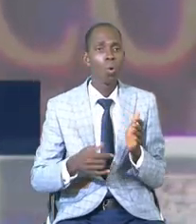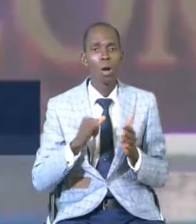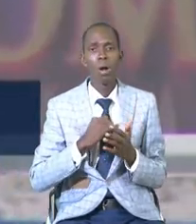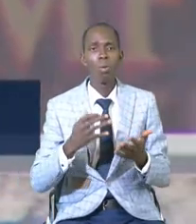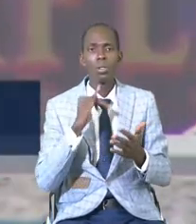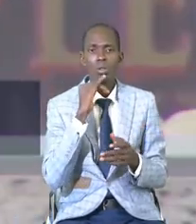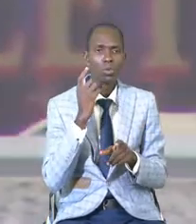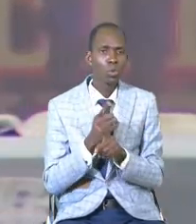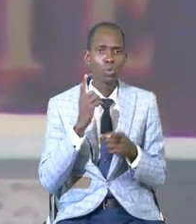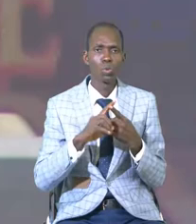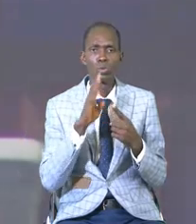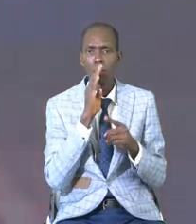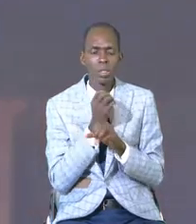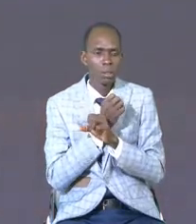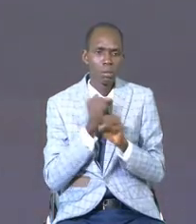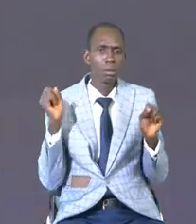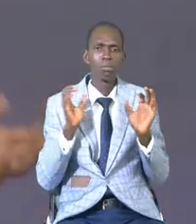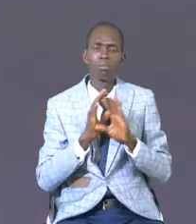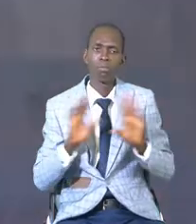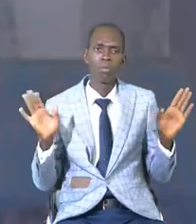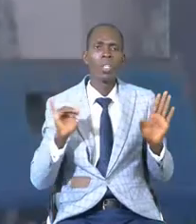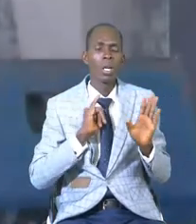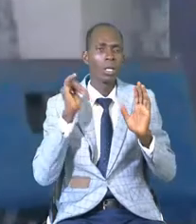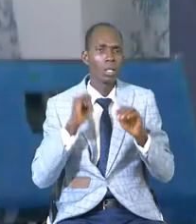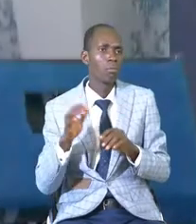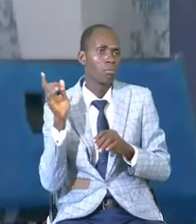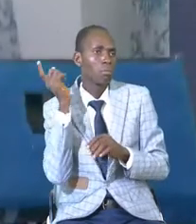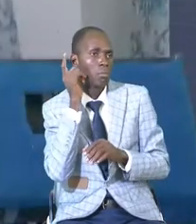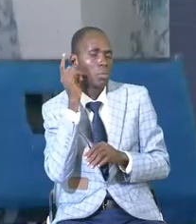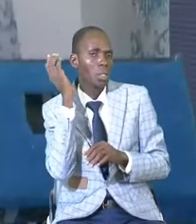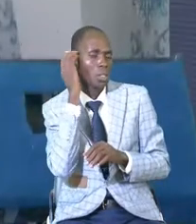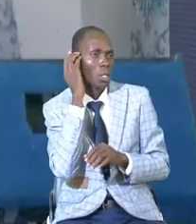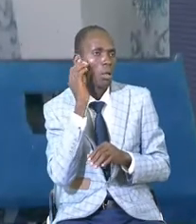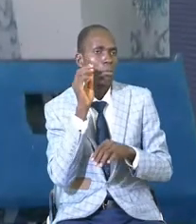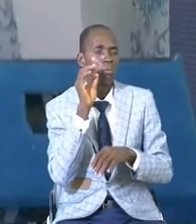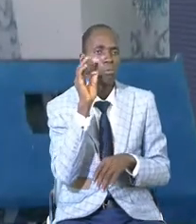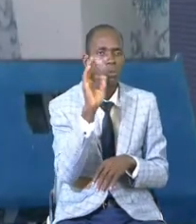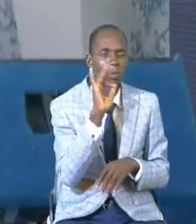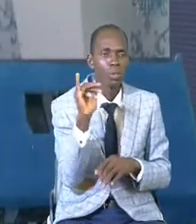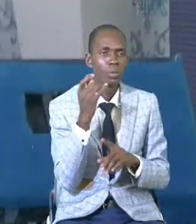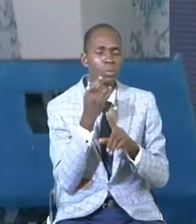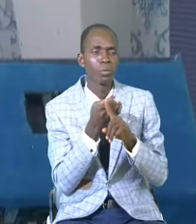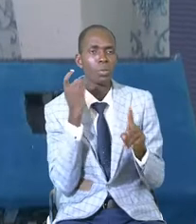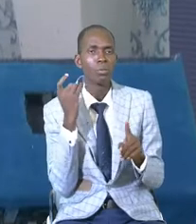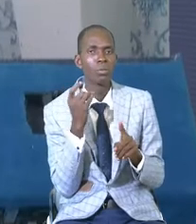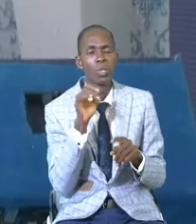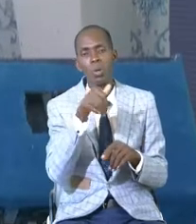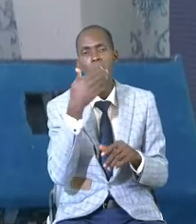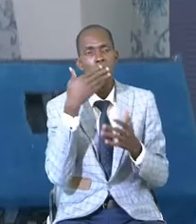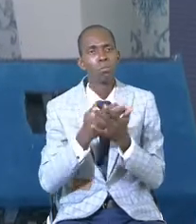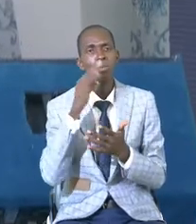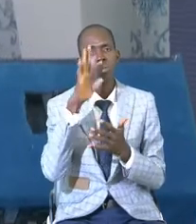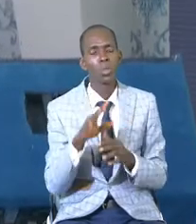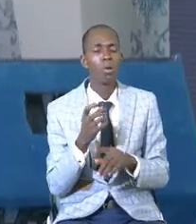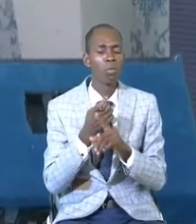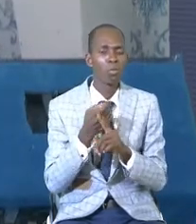and then I can listen to good messages from preachers over the radio or social media, but I'll never be part of